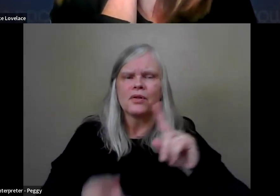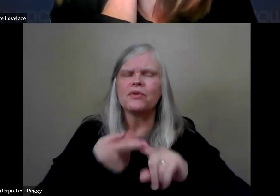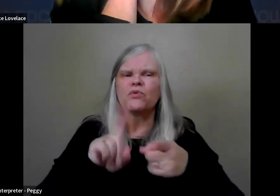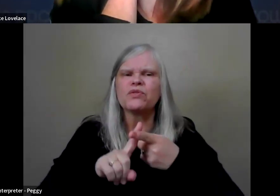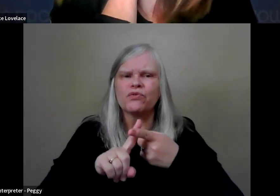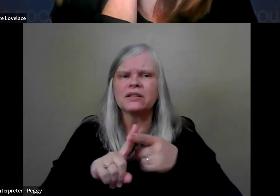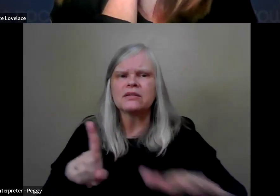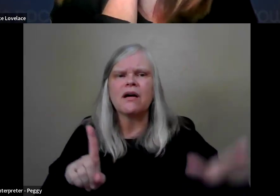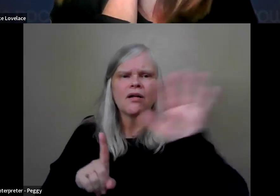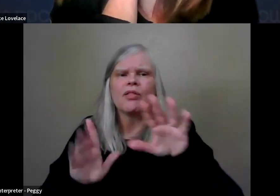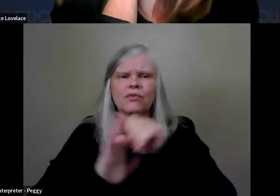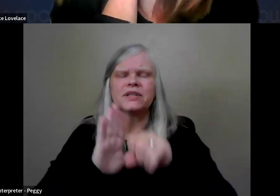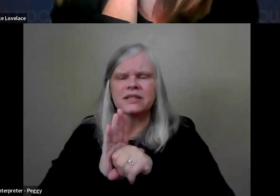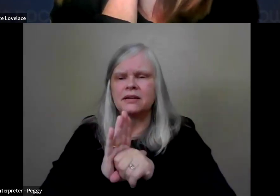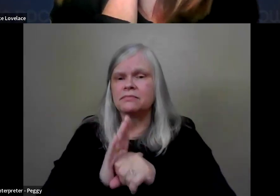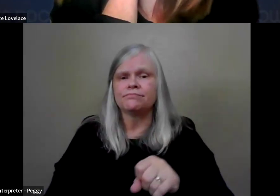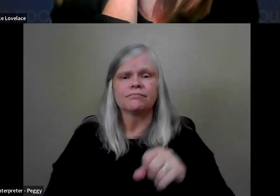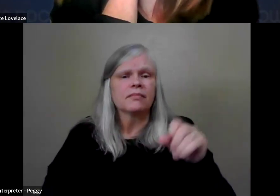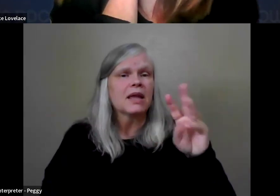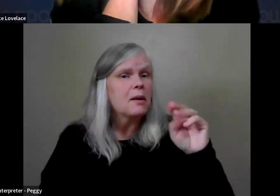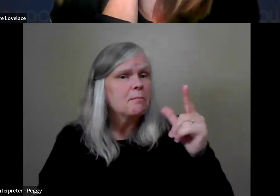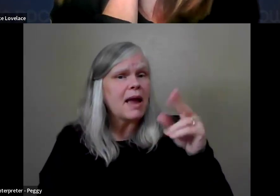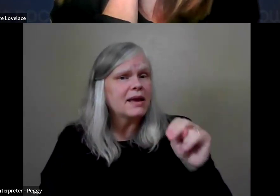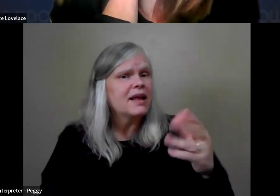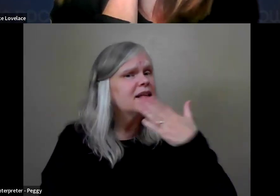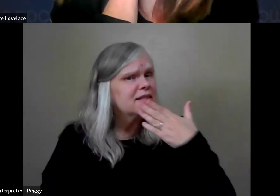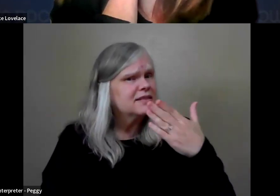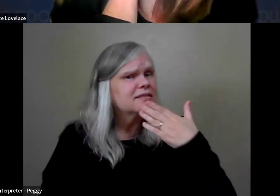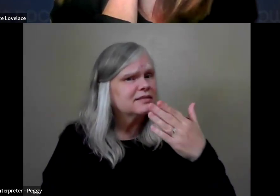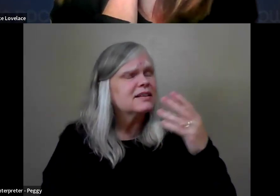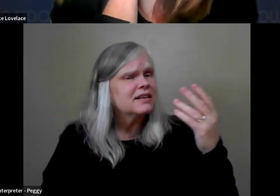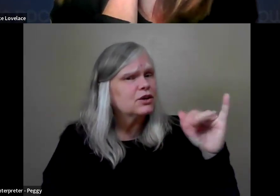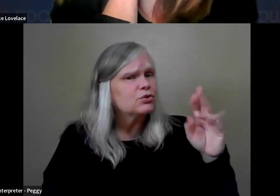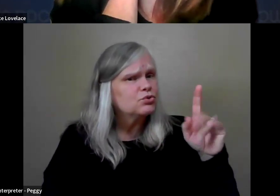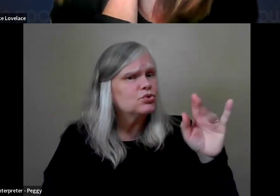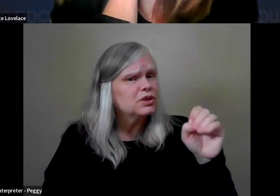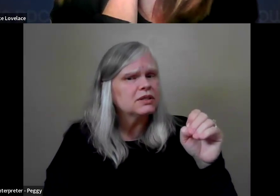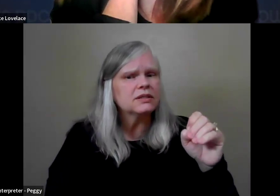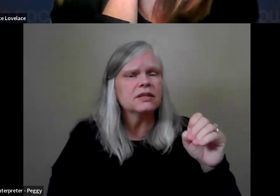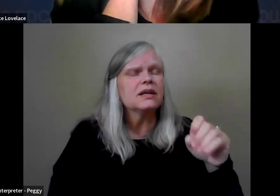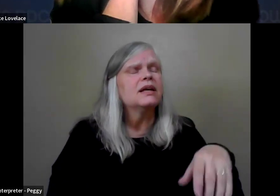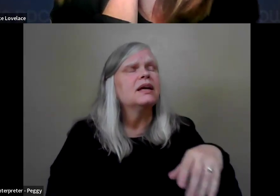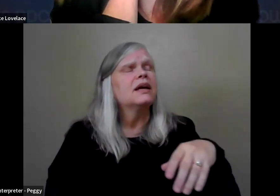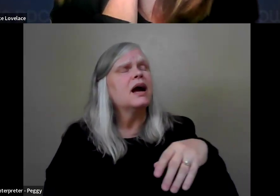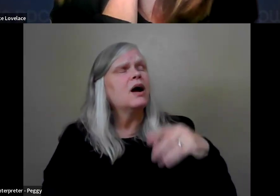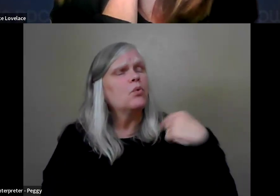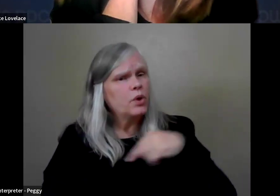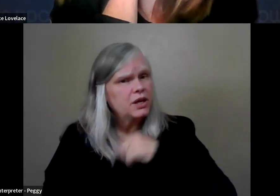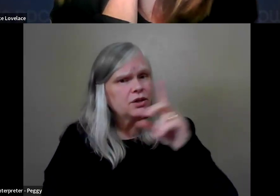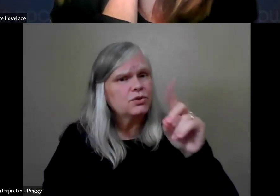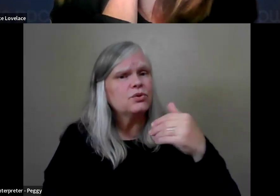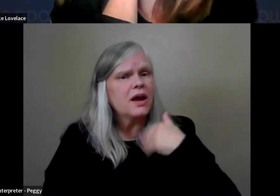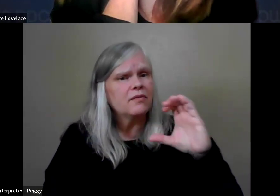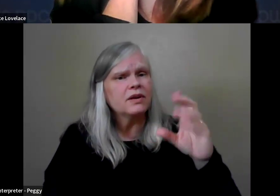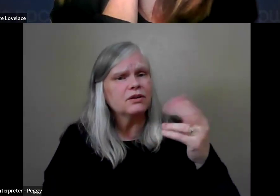state? Yeah, absolutely. Yeah, thanks, Julie. So we do have champions across the state that